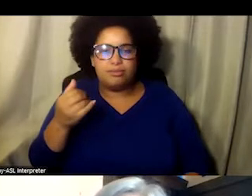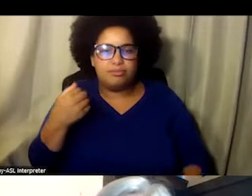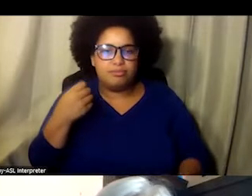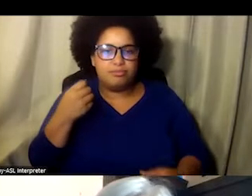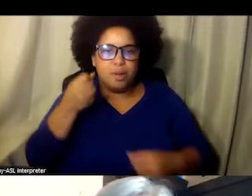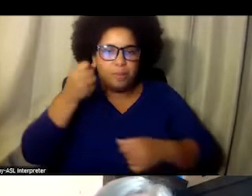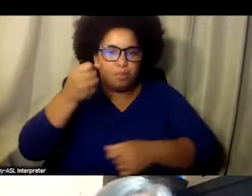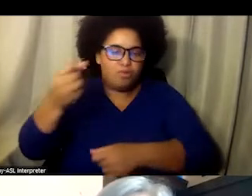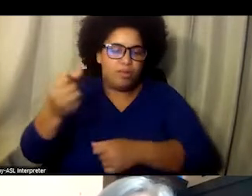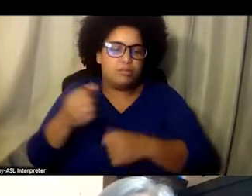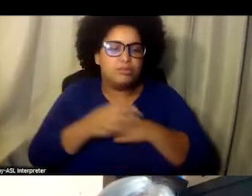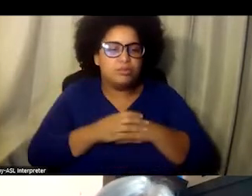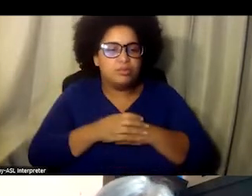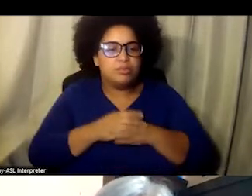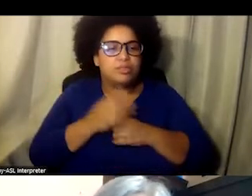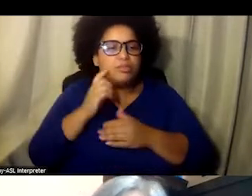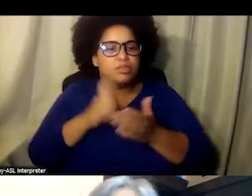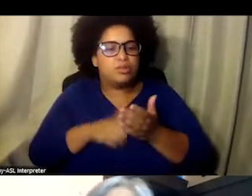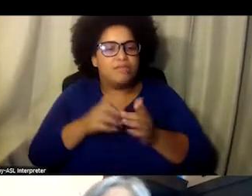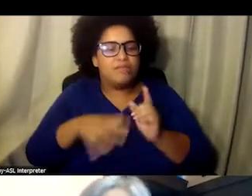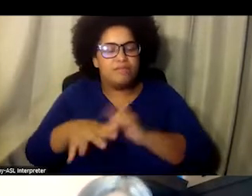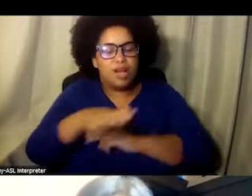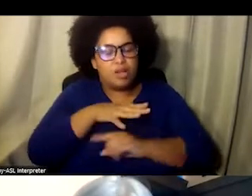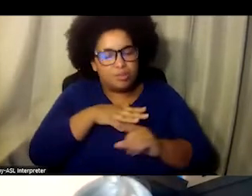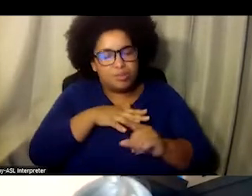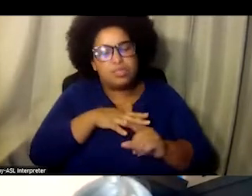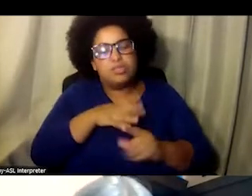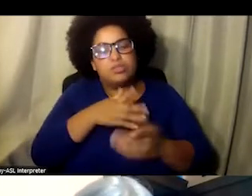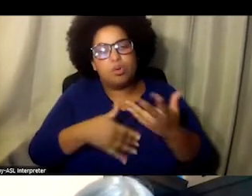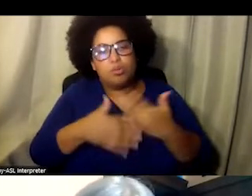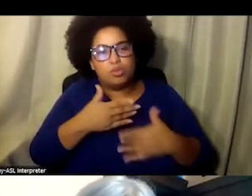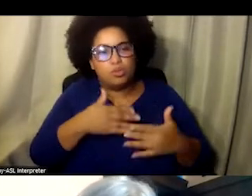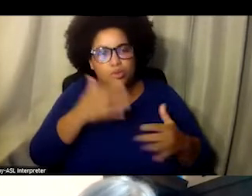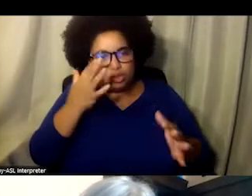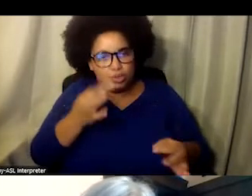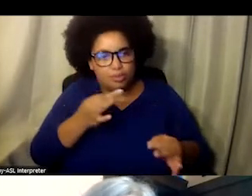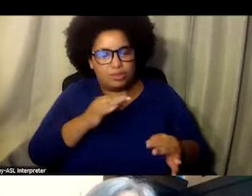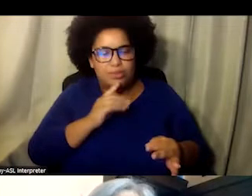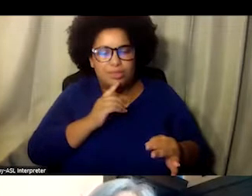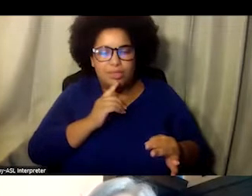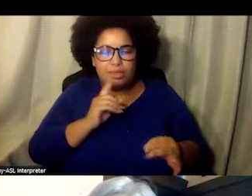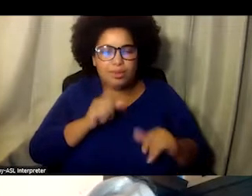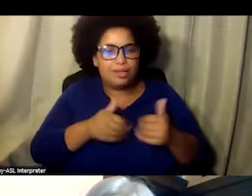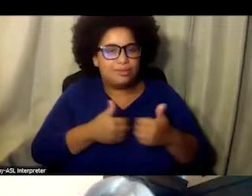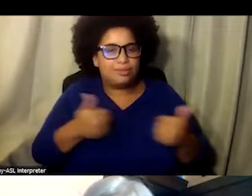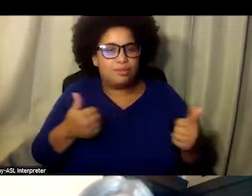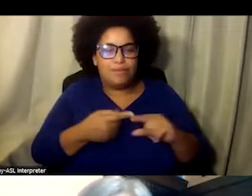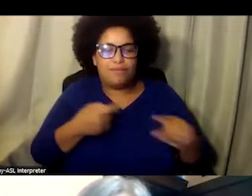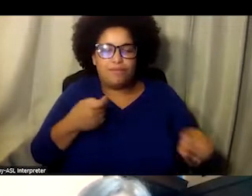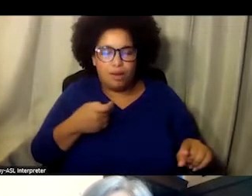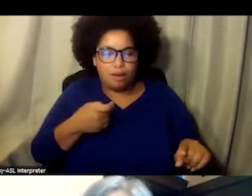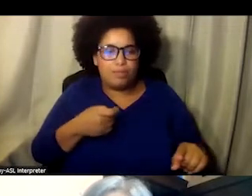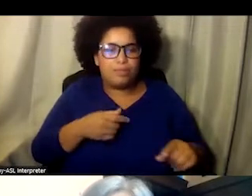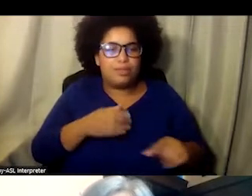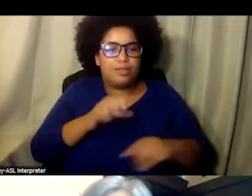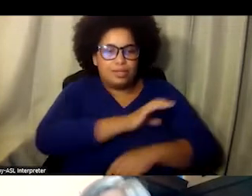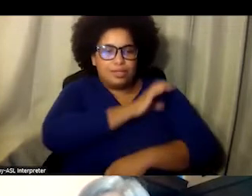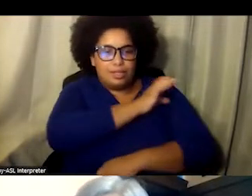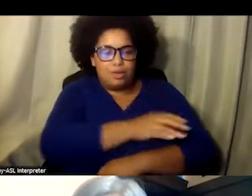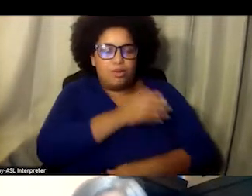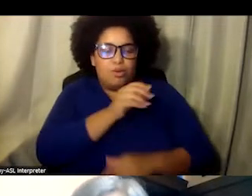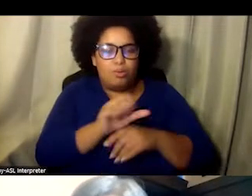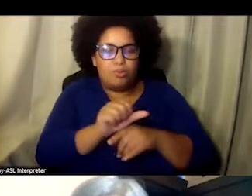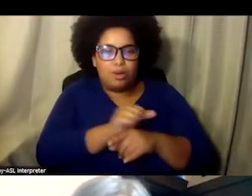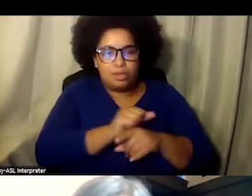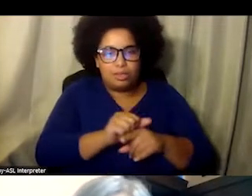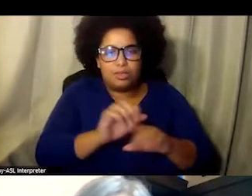that the environment's social determinants of health are inseparable from clinical practices. So bear with me as I guide you on a